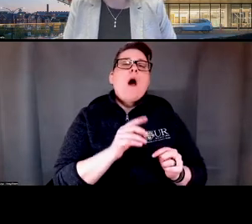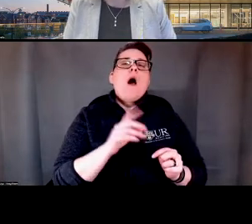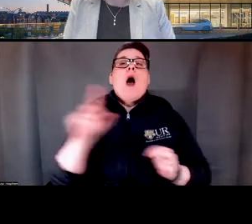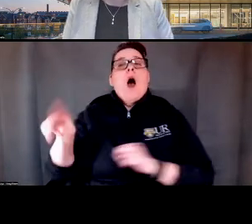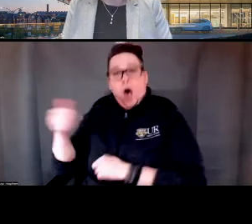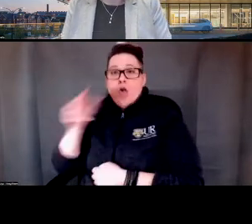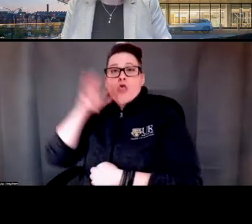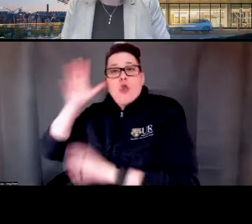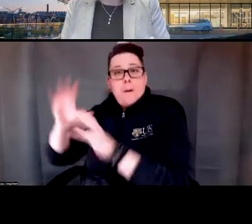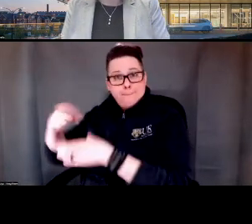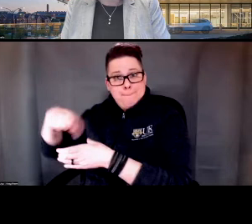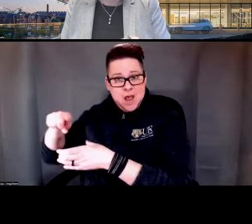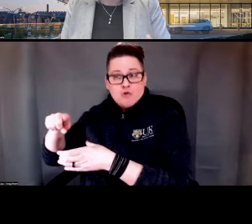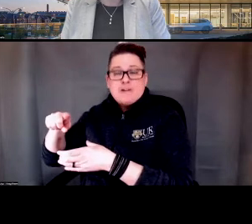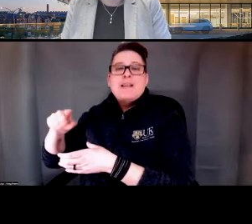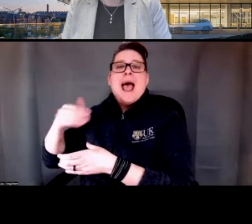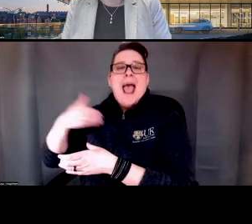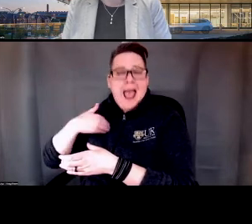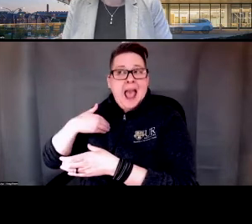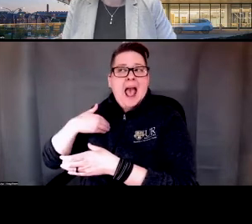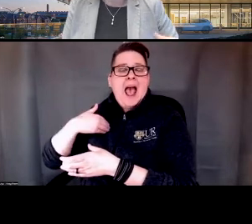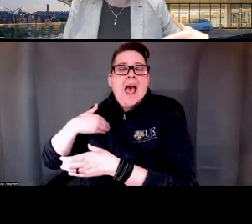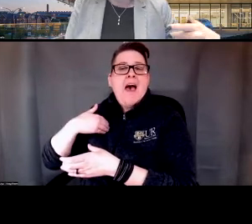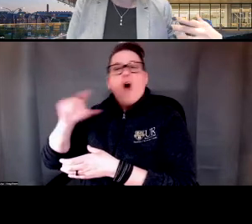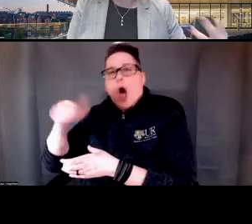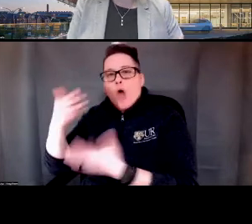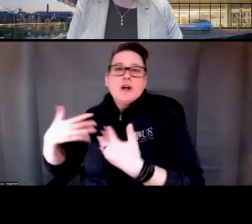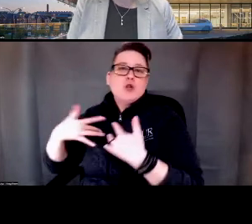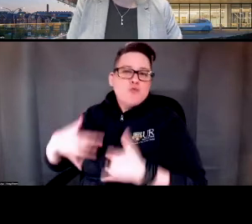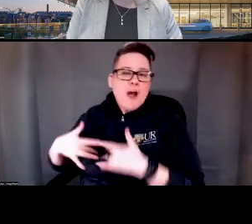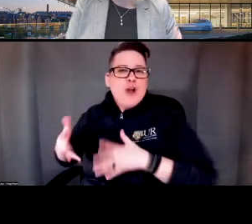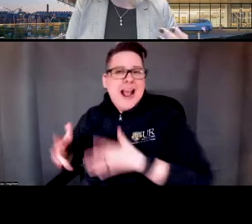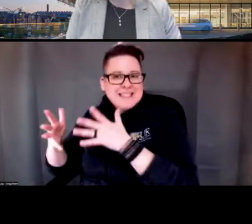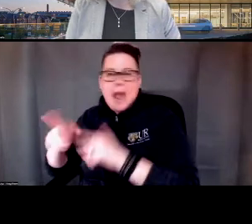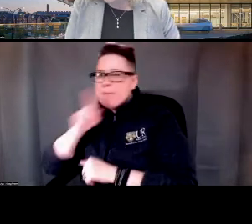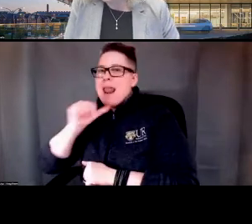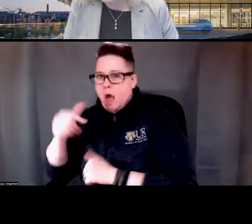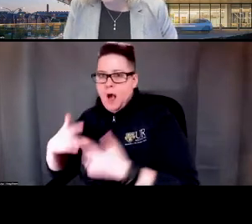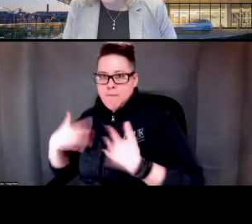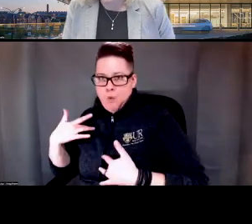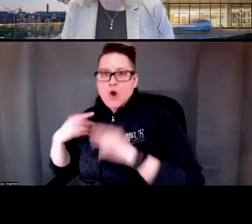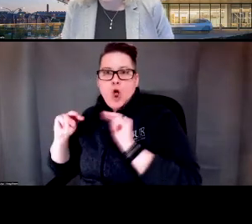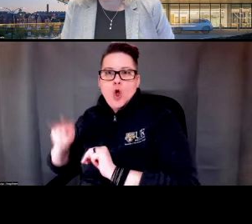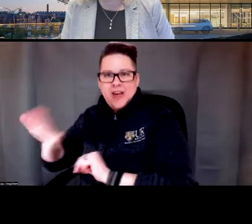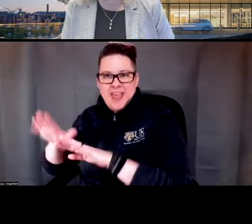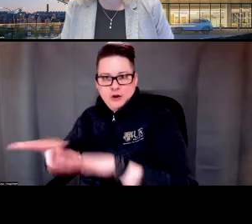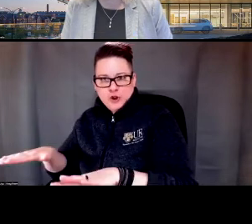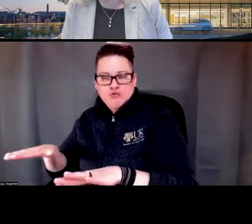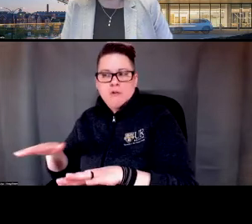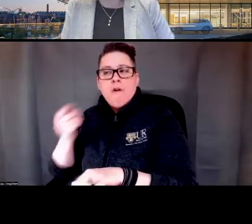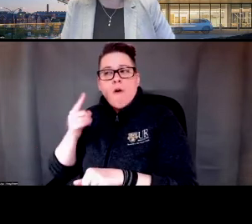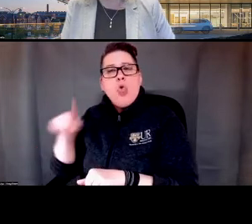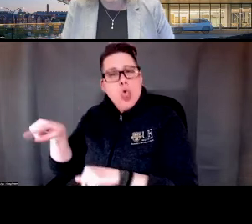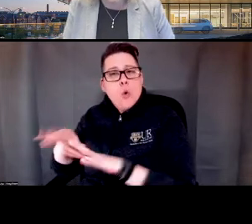disorder. So it's a mixed comparator group that has also some risk associated with it because